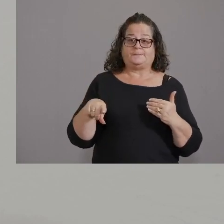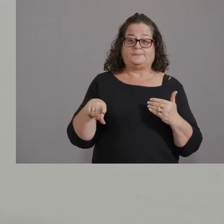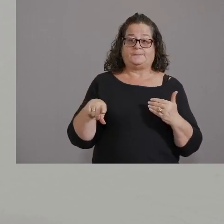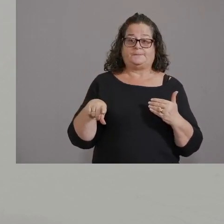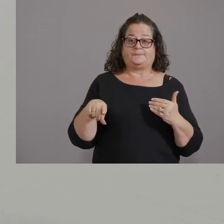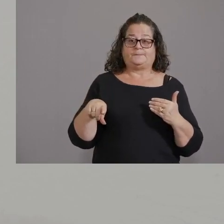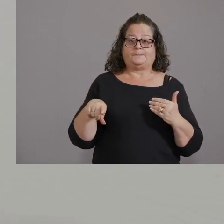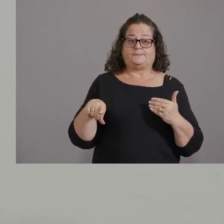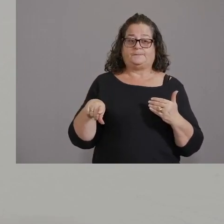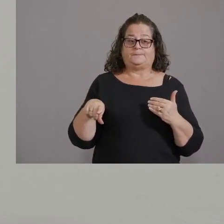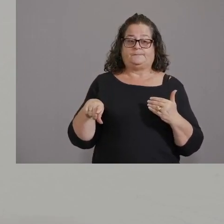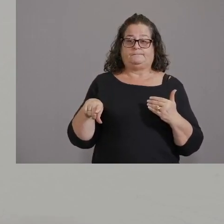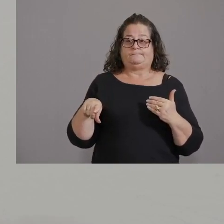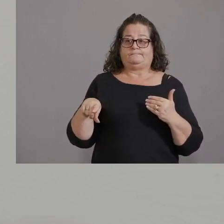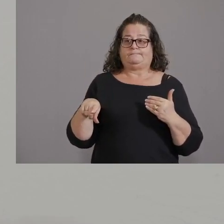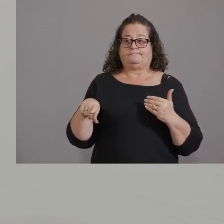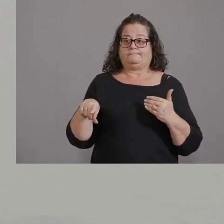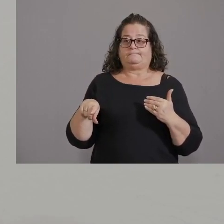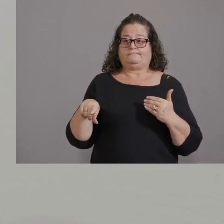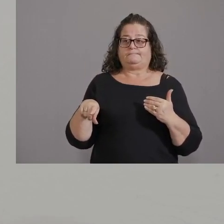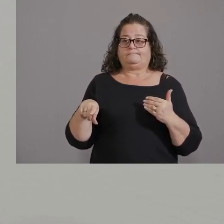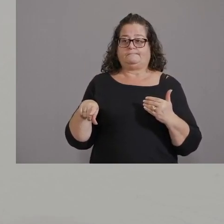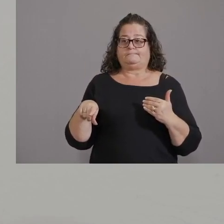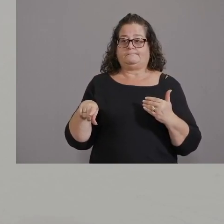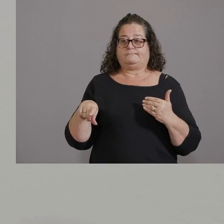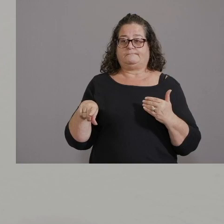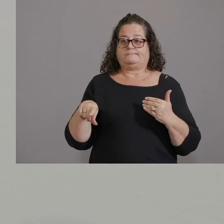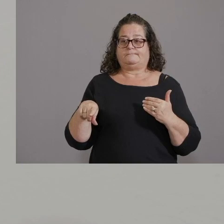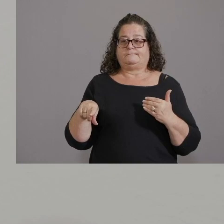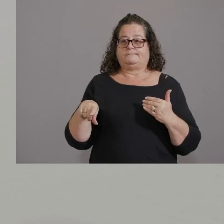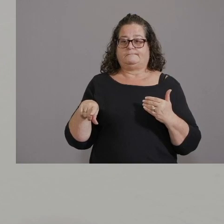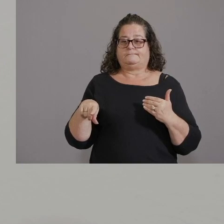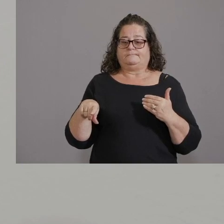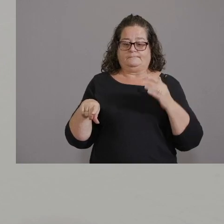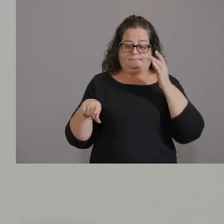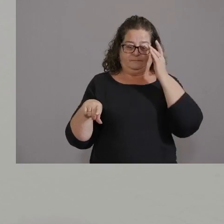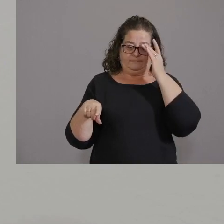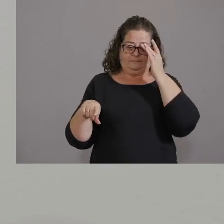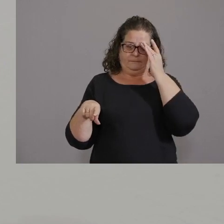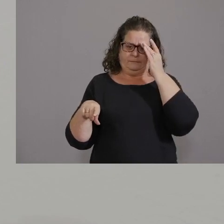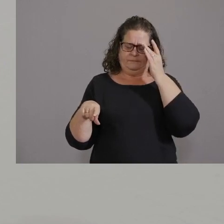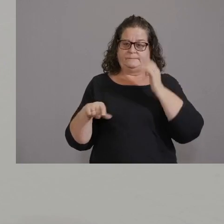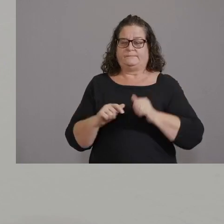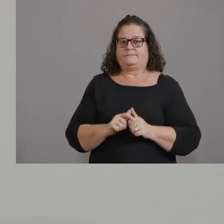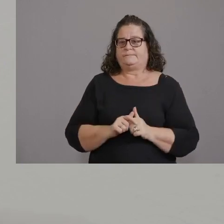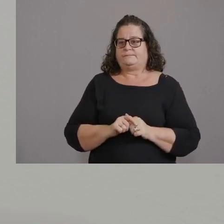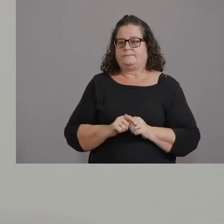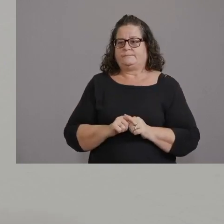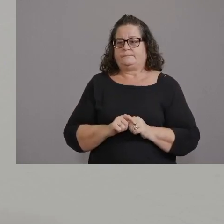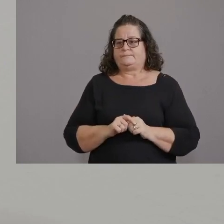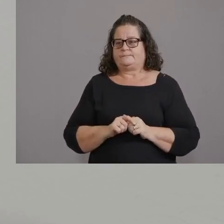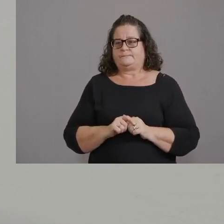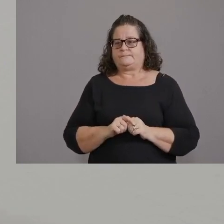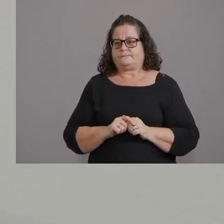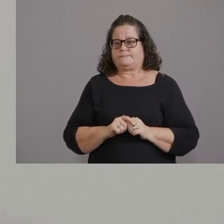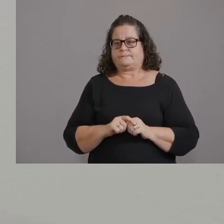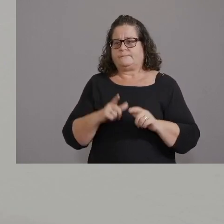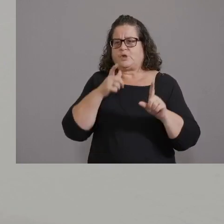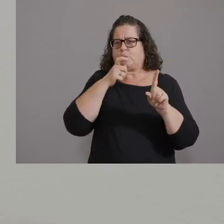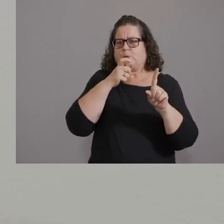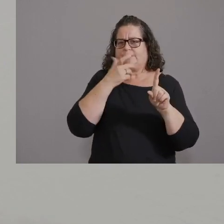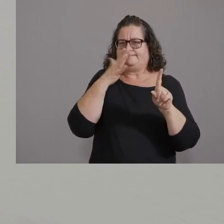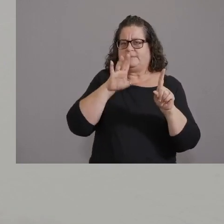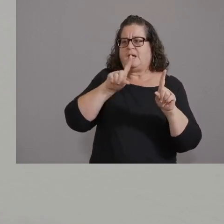Yeah, hello, Dr. Christ. Hi. I've heard from several folks, I'm down here in Pima County, that have had